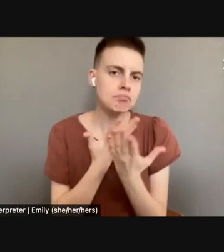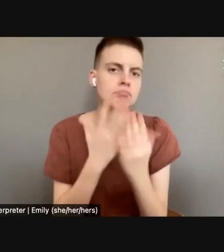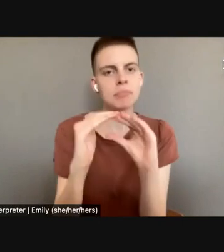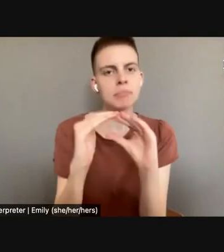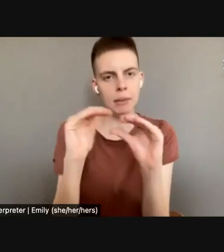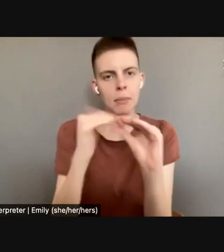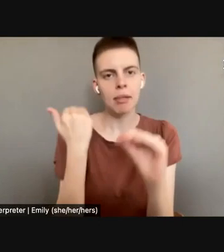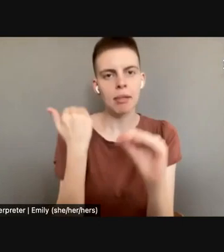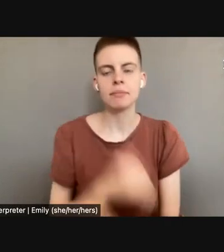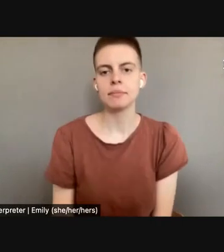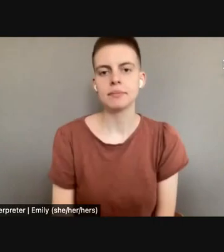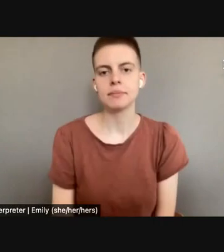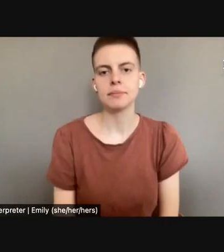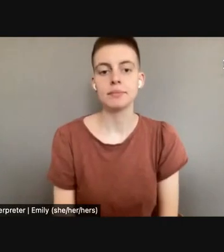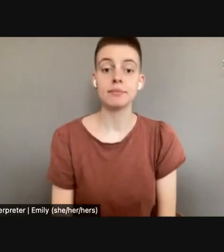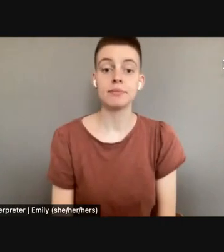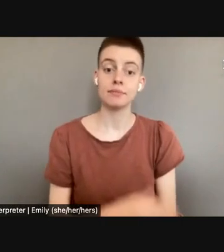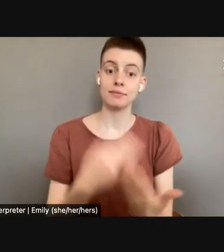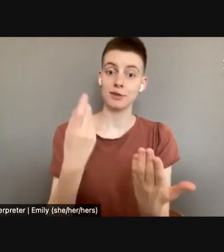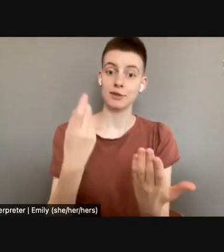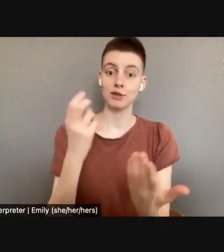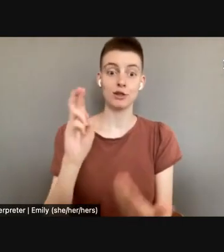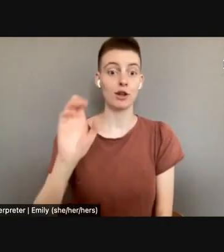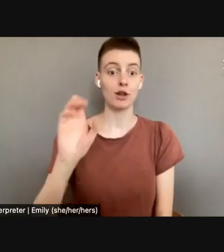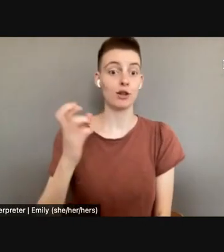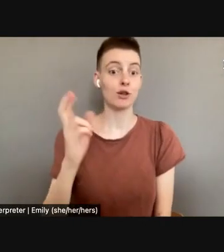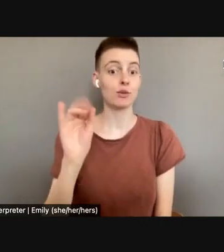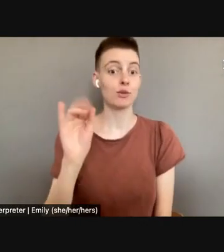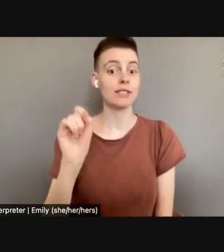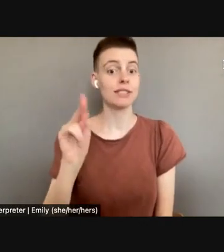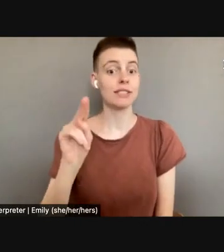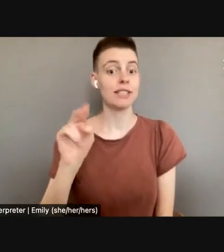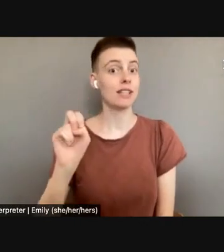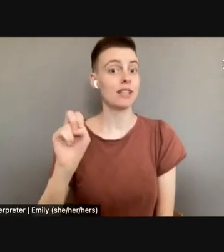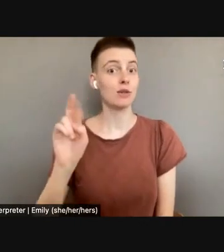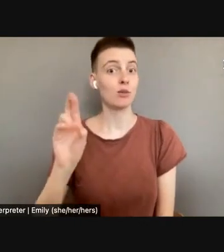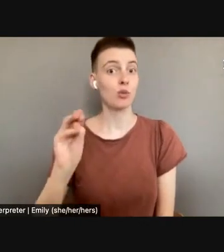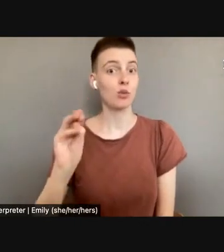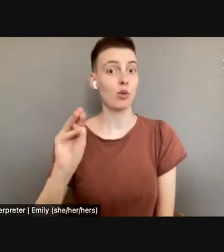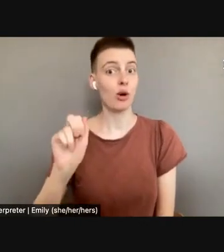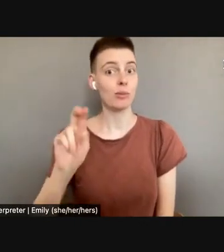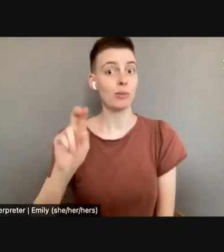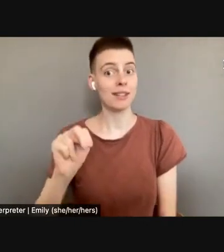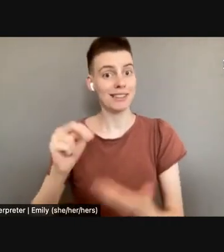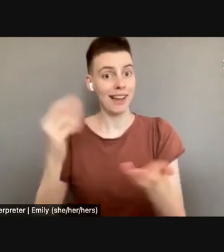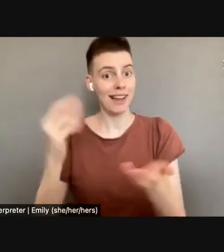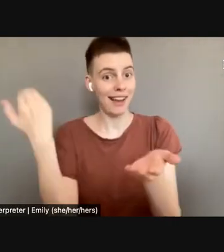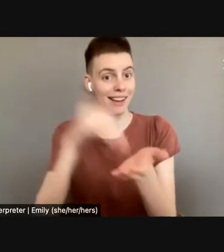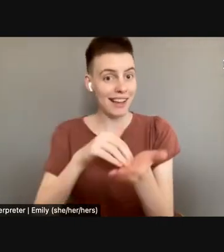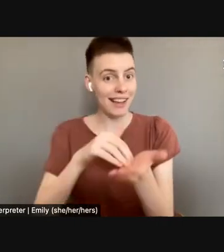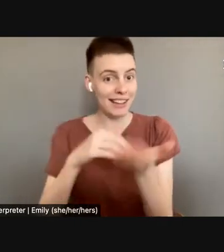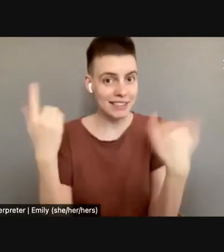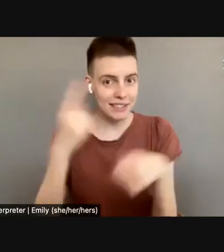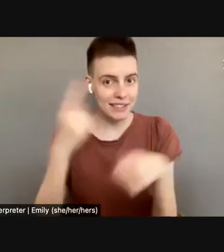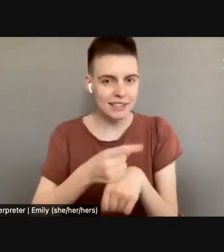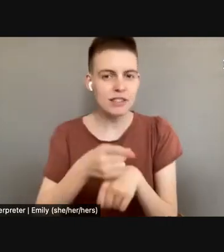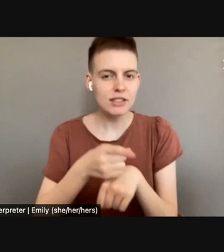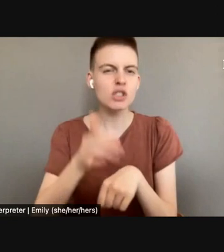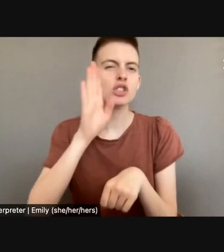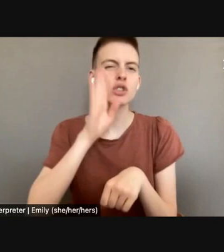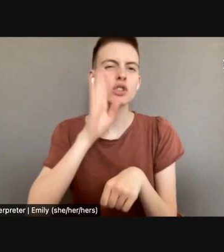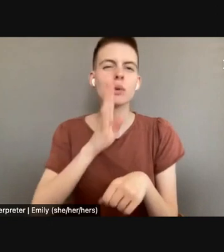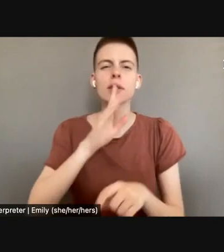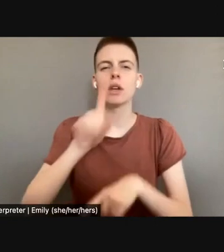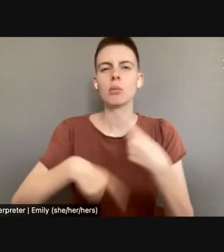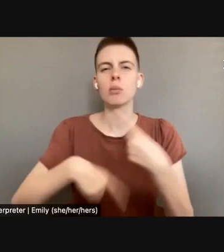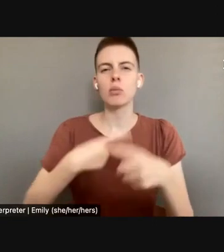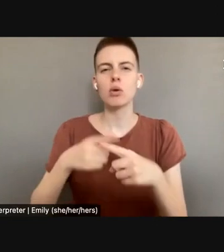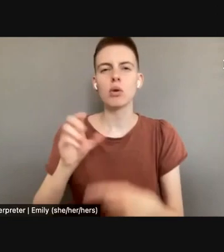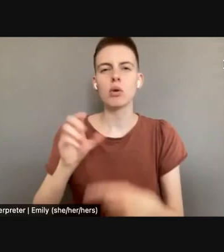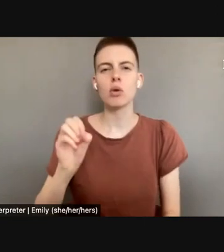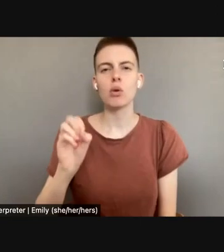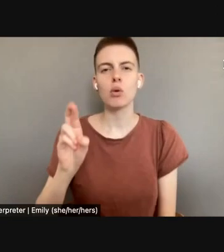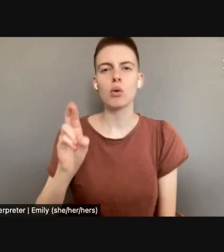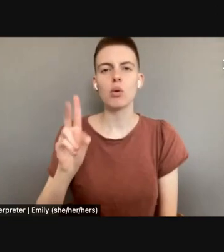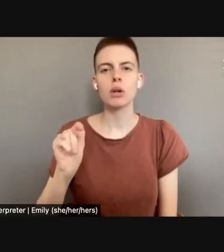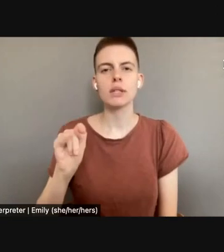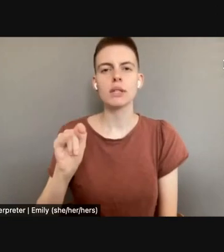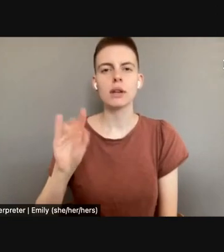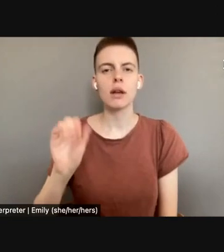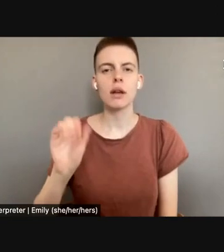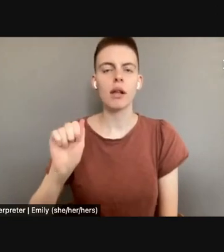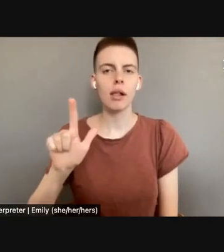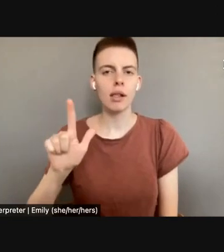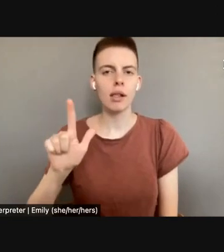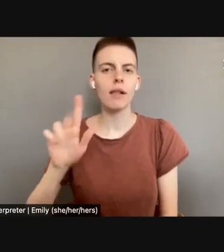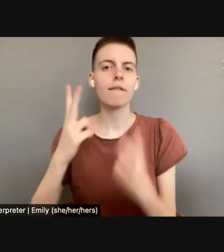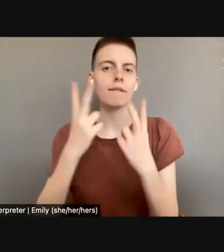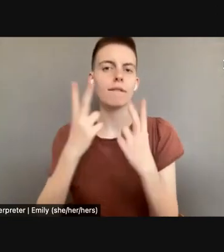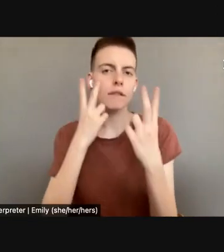So, Dr. Christine Roman Rancy today, she's going to discuss cortical visual impairment and social skills. So we look